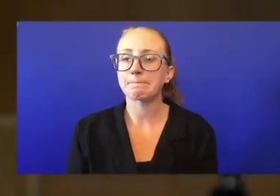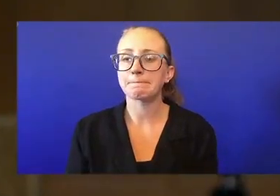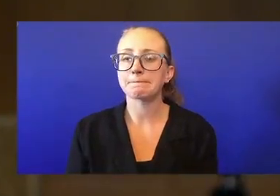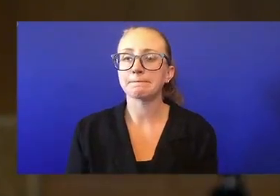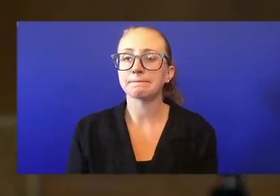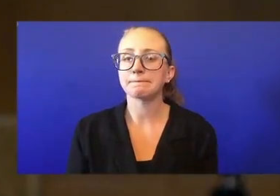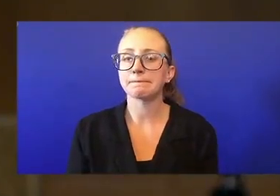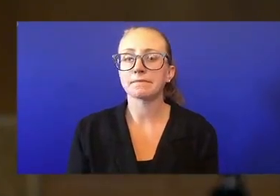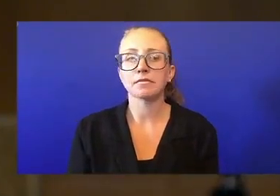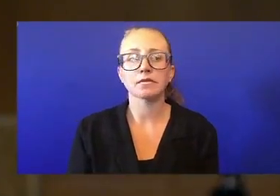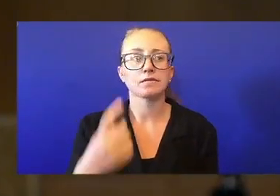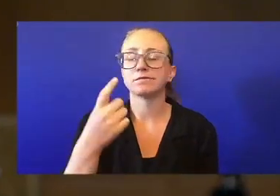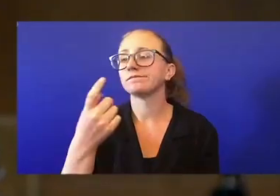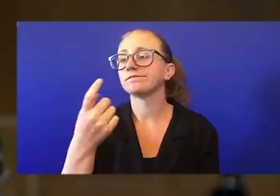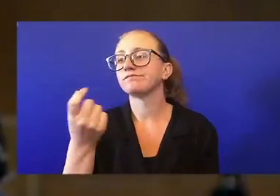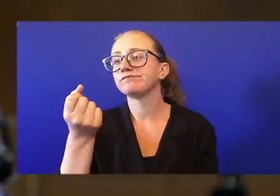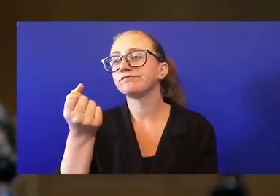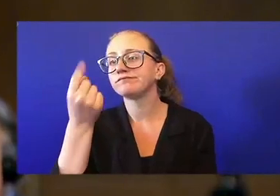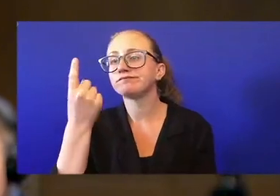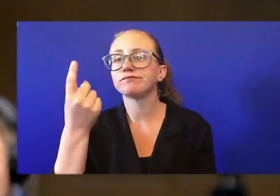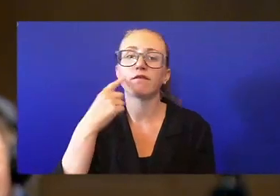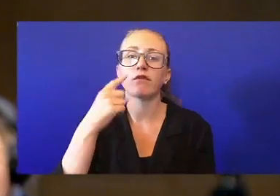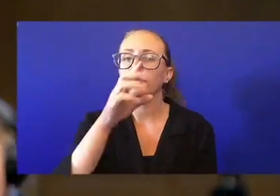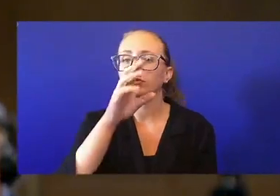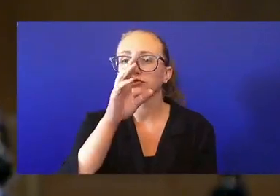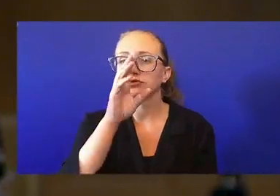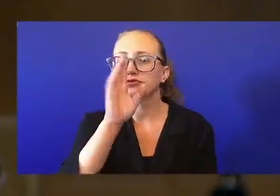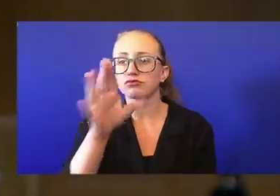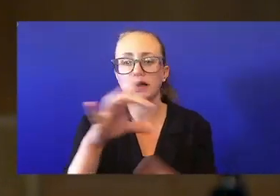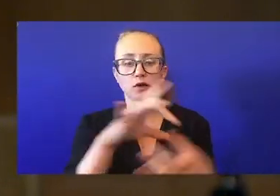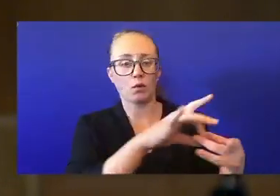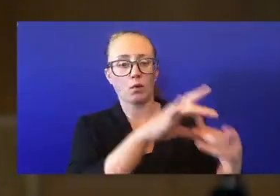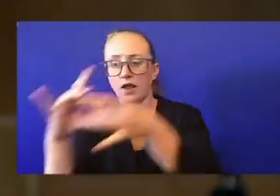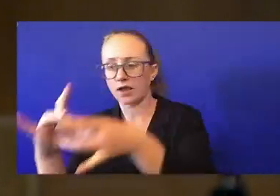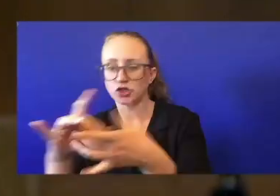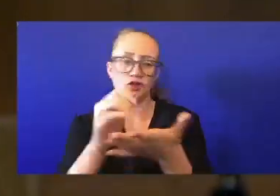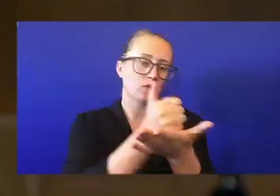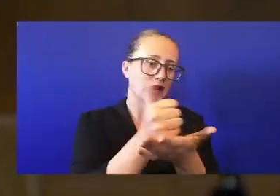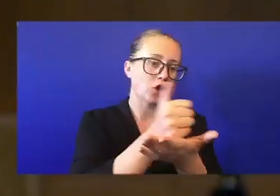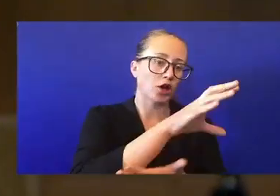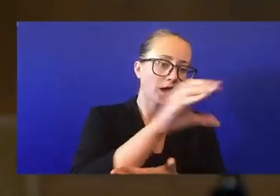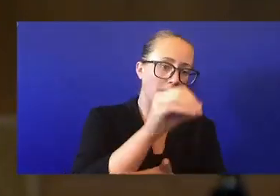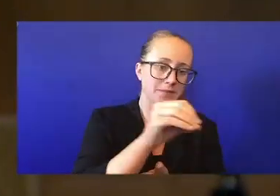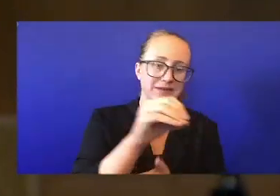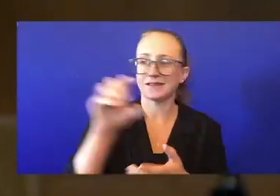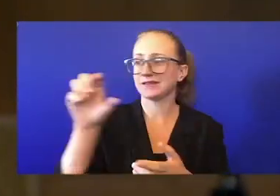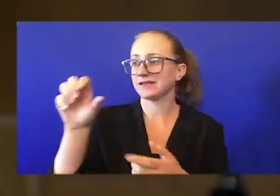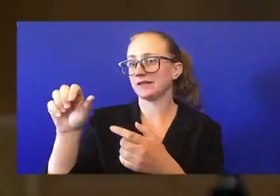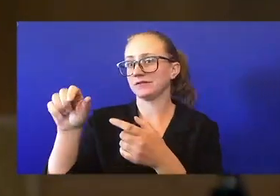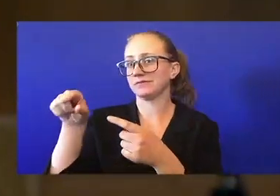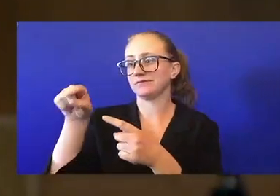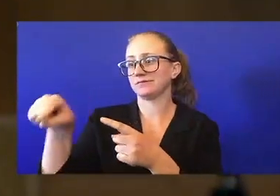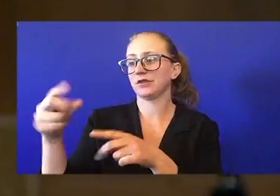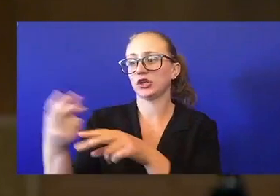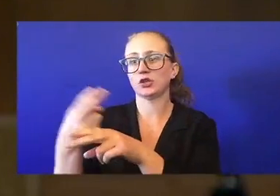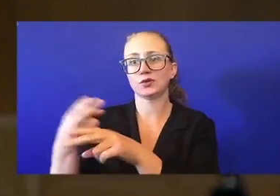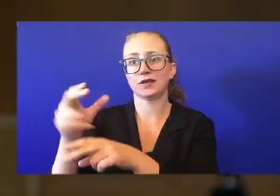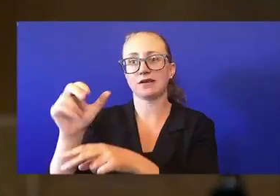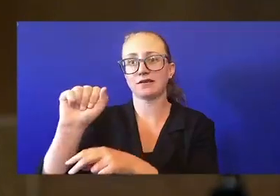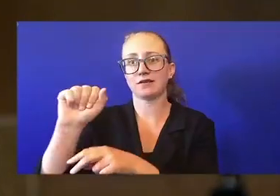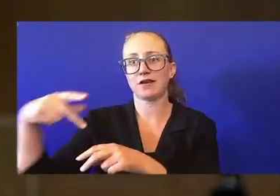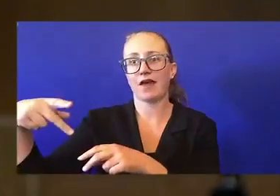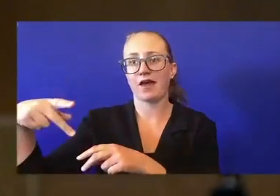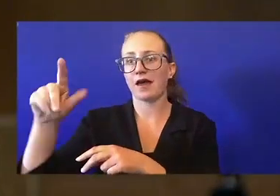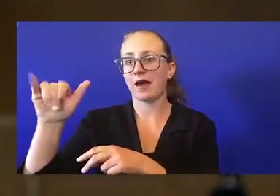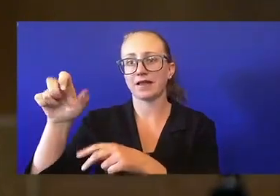direct correlation between what the credit card companies and this application, there are